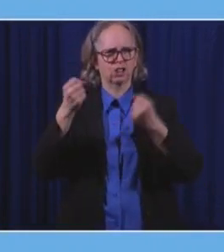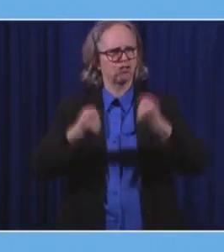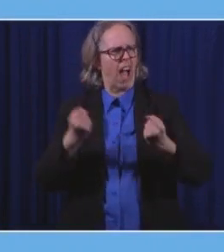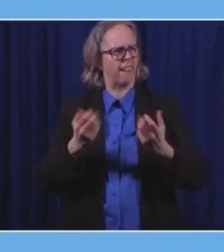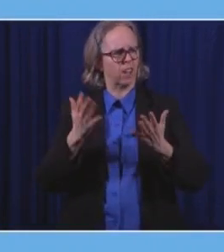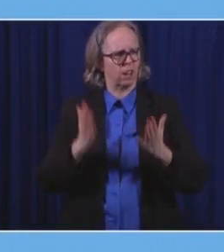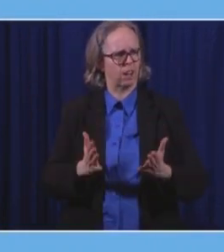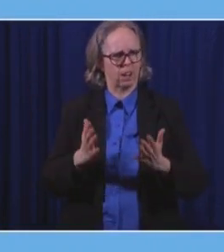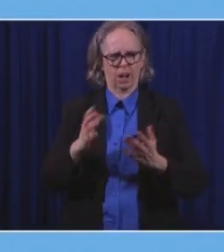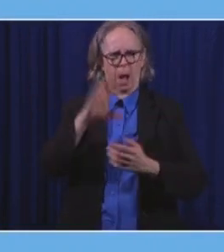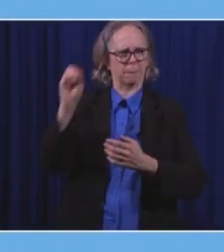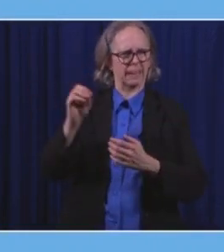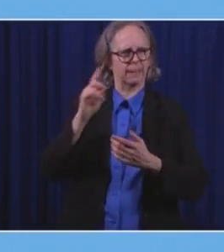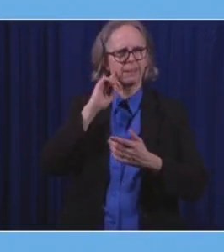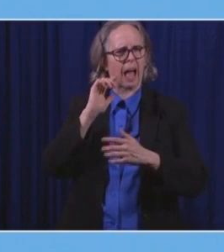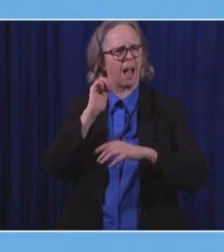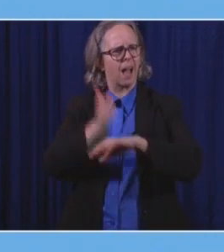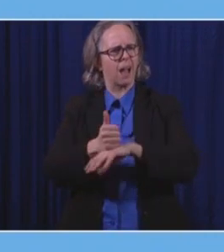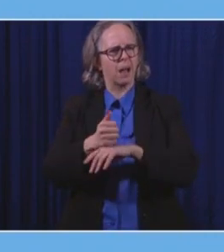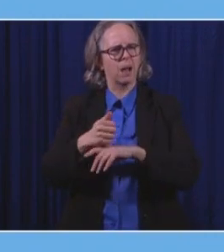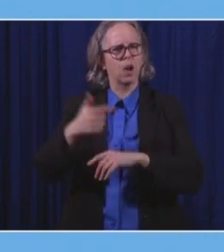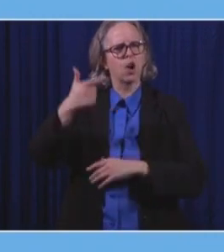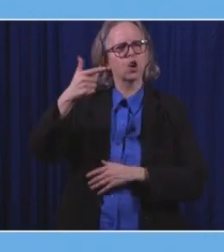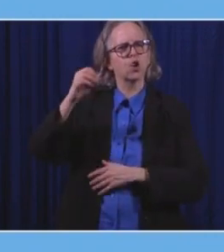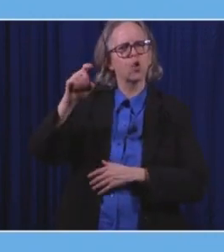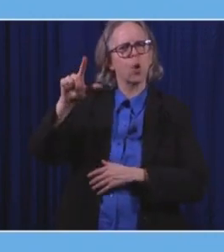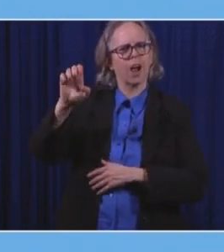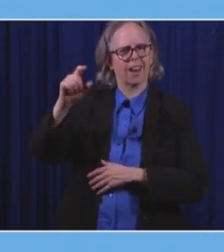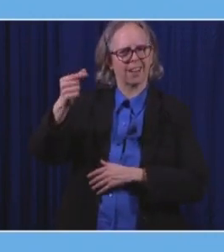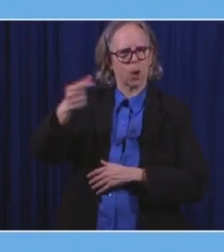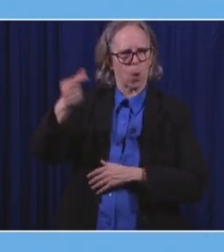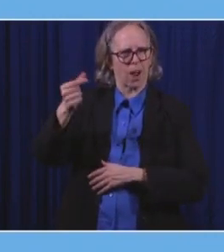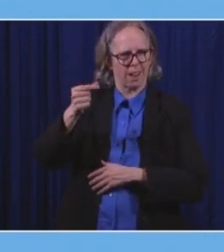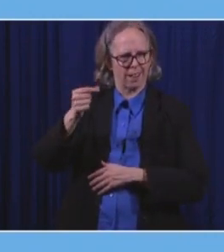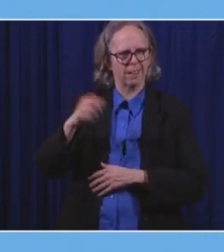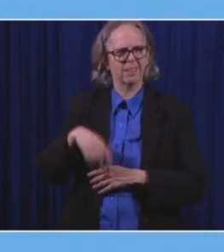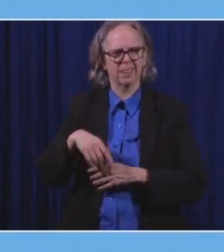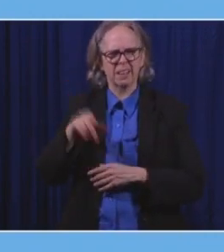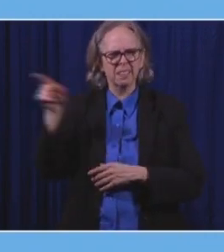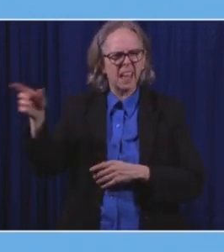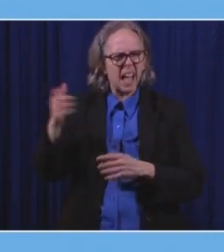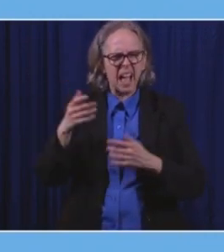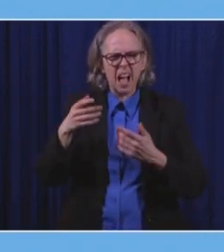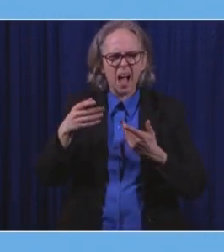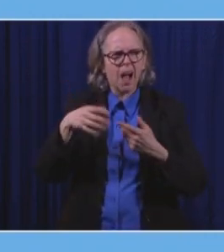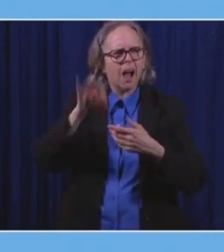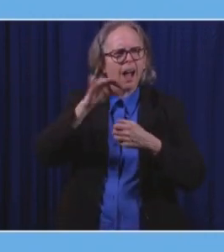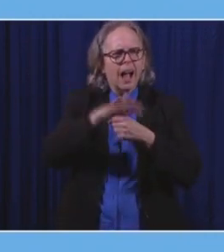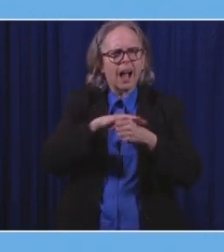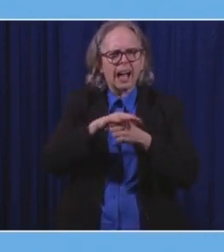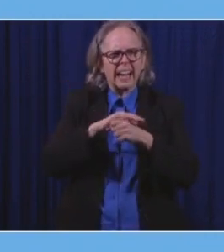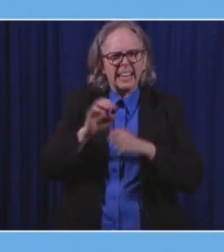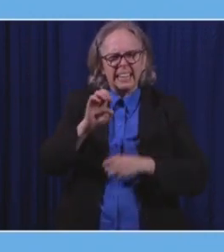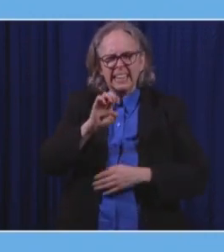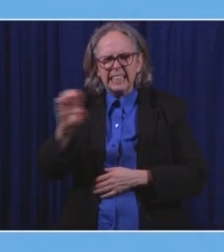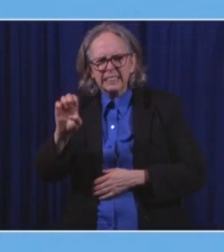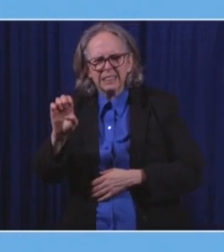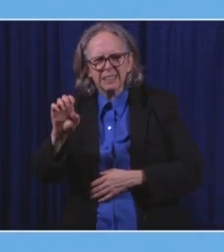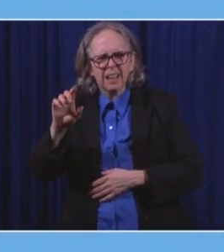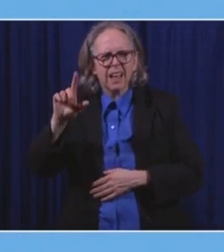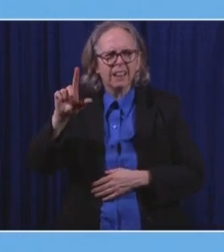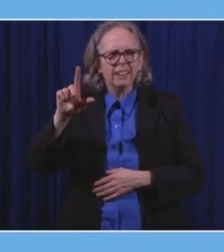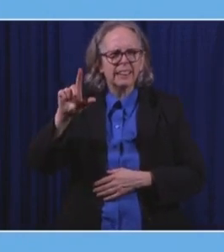Research Center in East Liberty, Ohio, to develop proprietary technologies to advance their Waymo